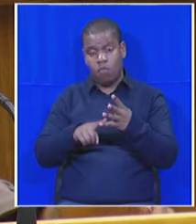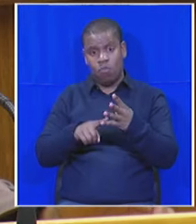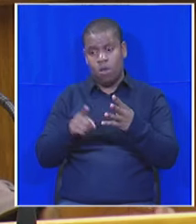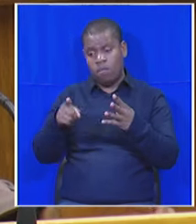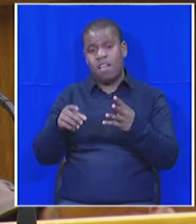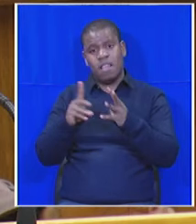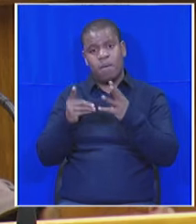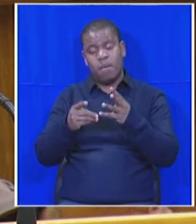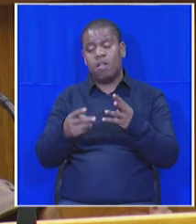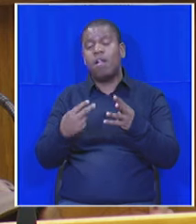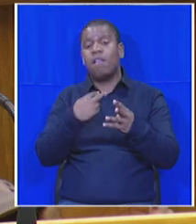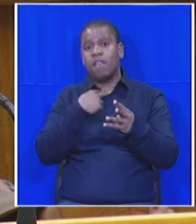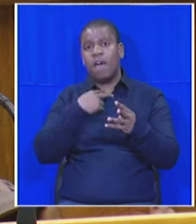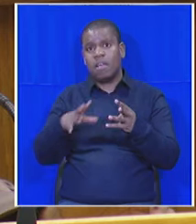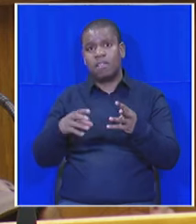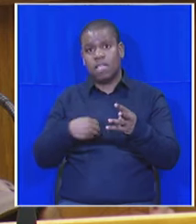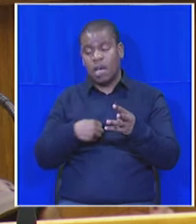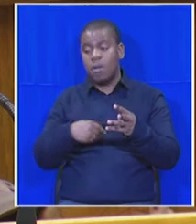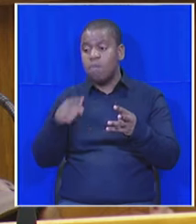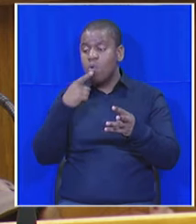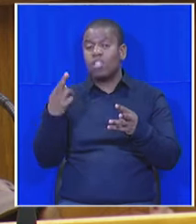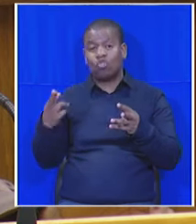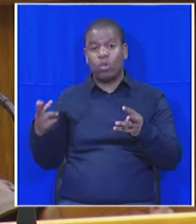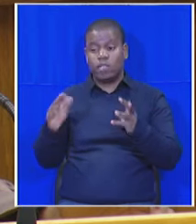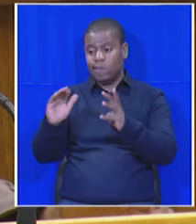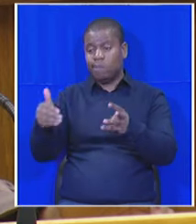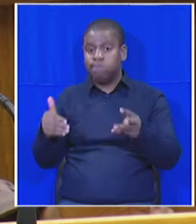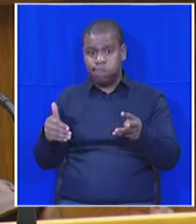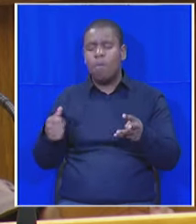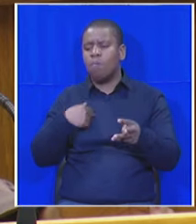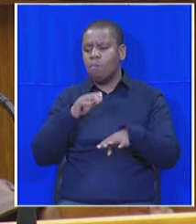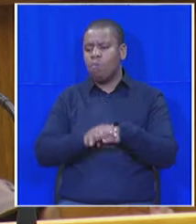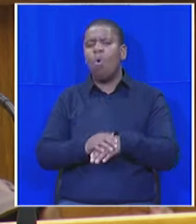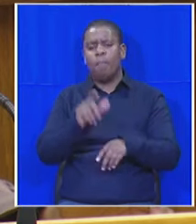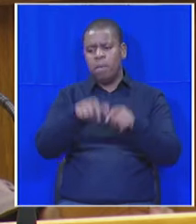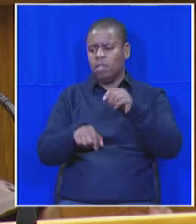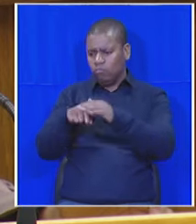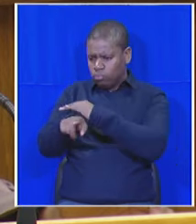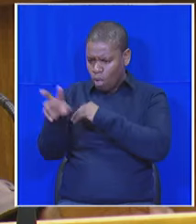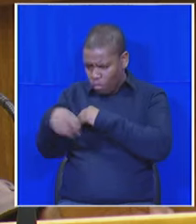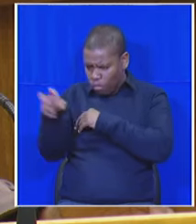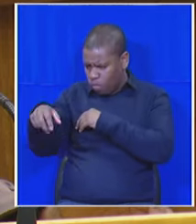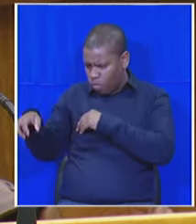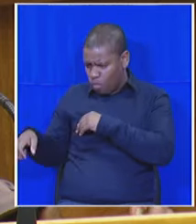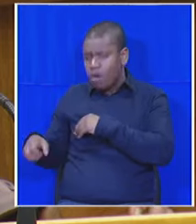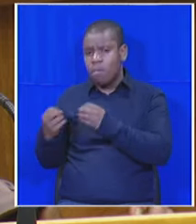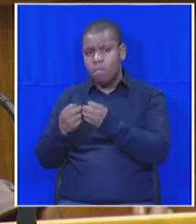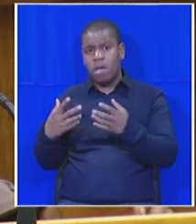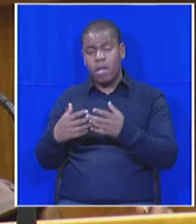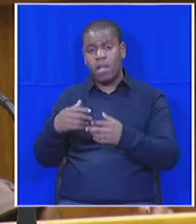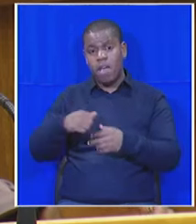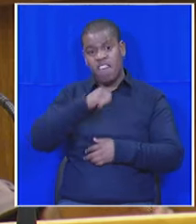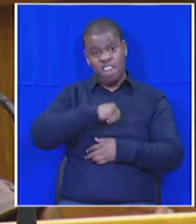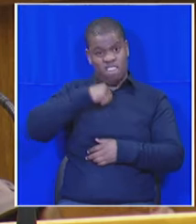its inability to protect the resource against brazen poachers, we now have fleets of Chinese